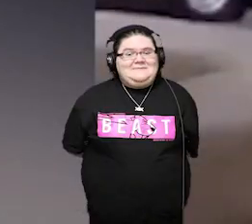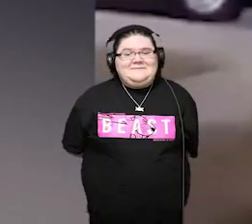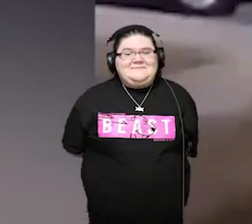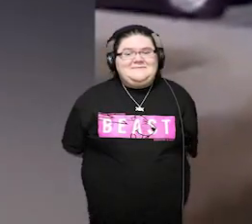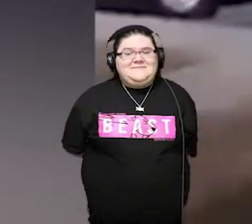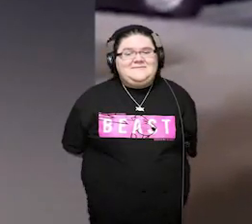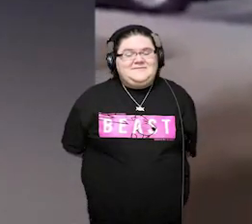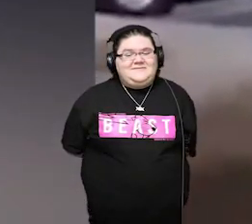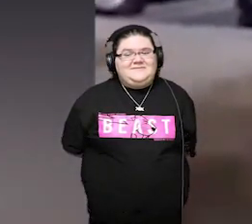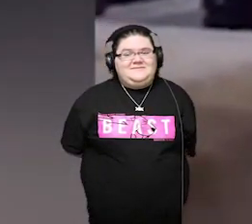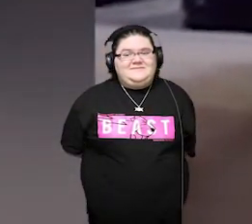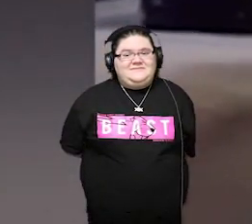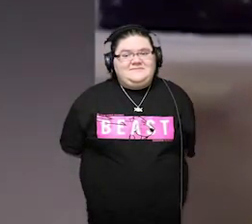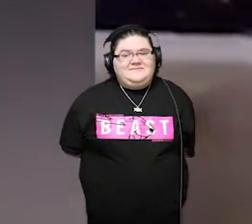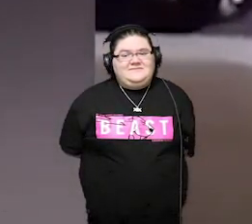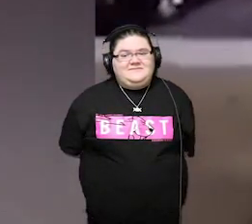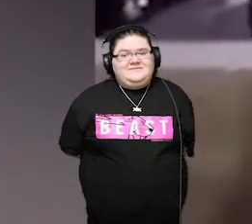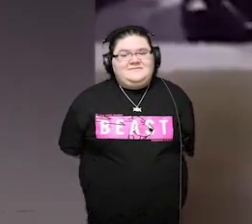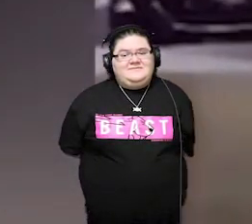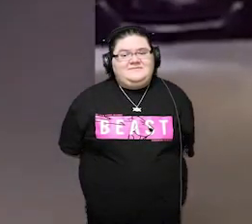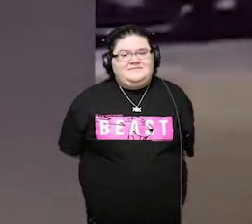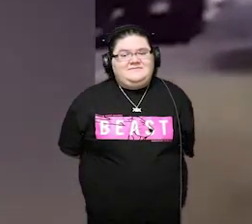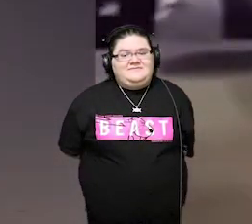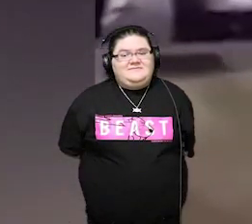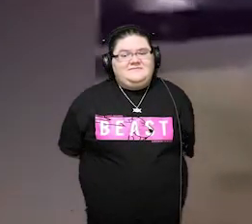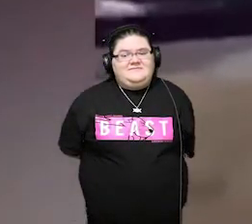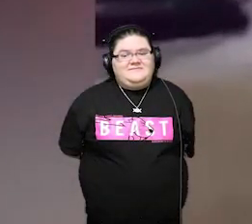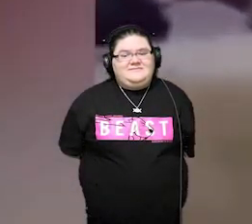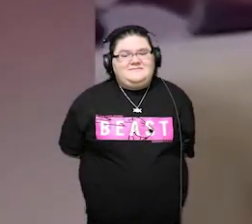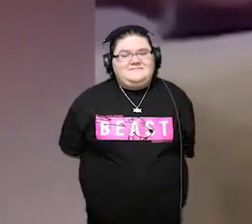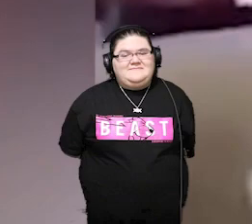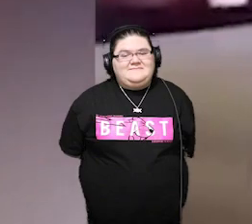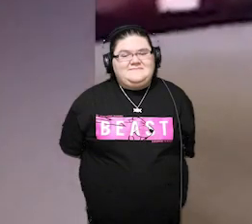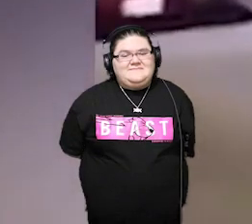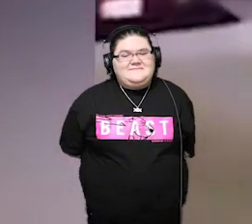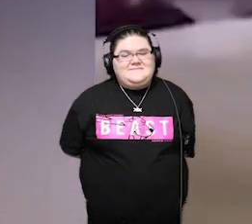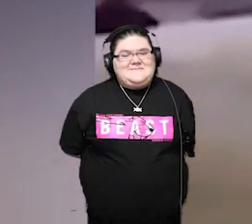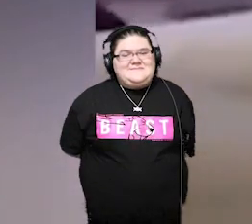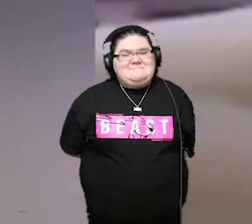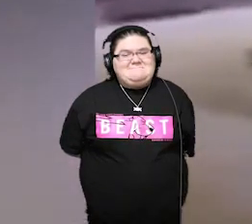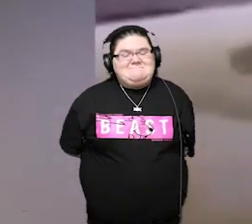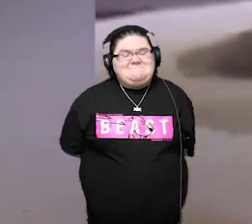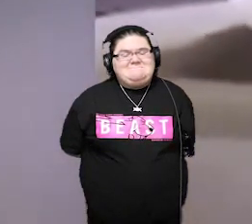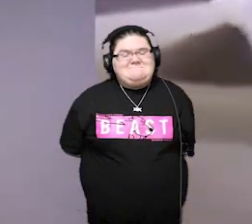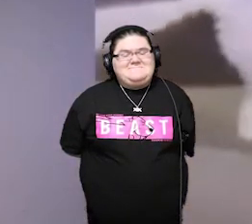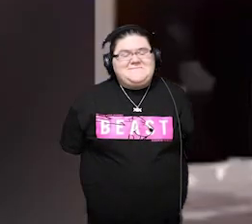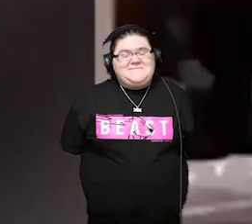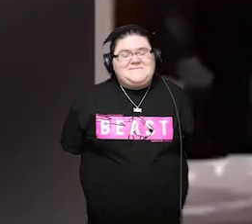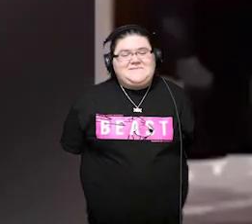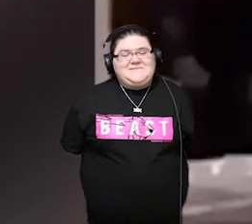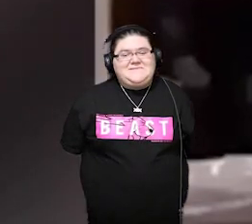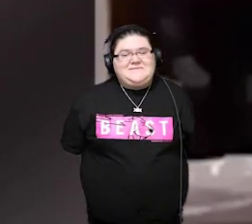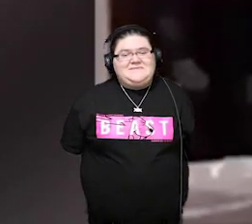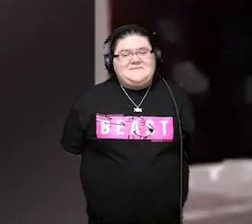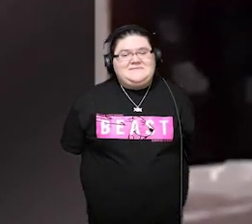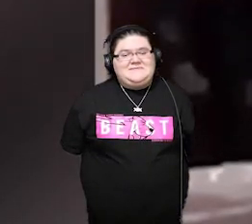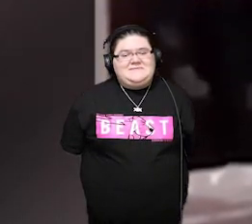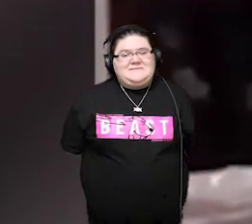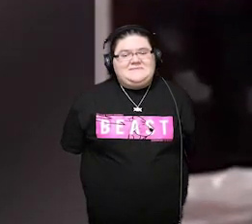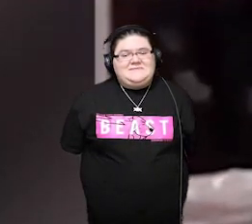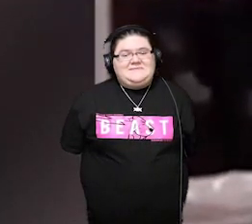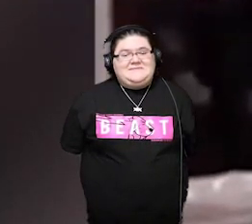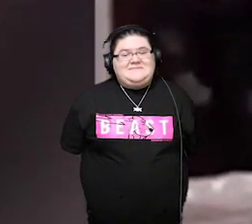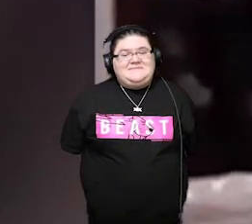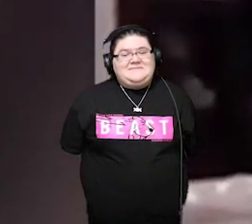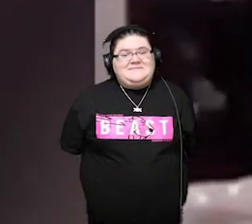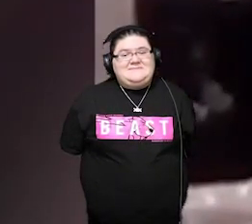When he walk, he look like he's storing bags of groceries inside his sweatpants. This is ridiculous. What size shirt is that?